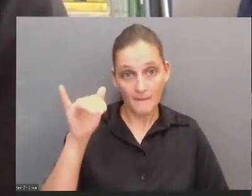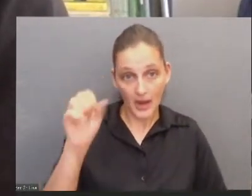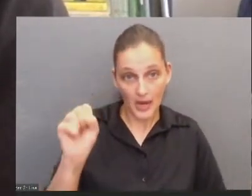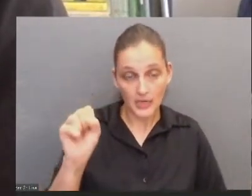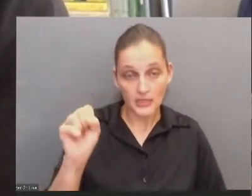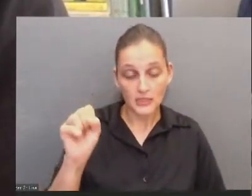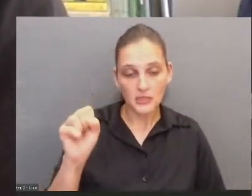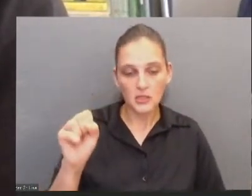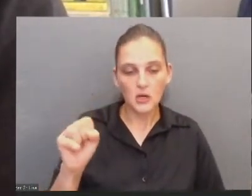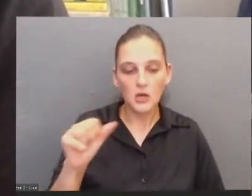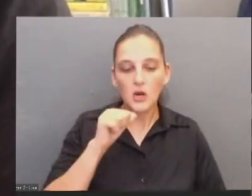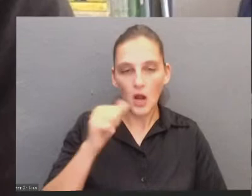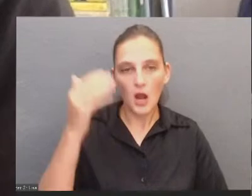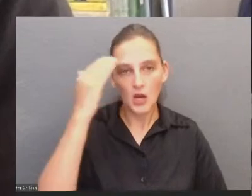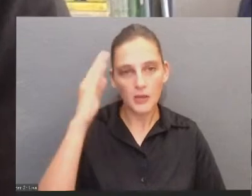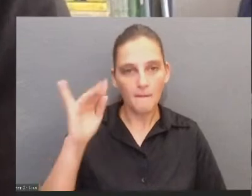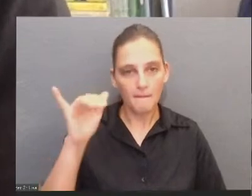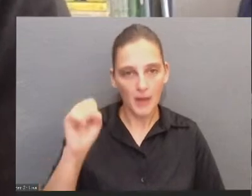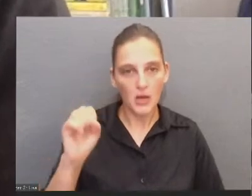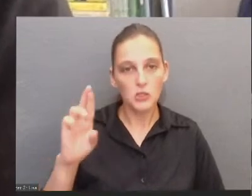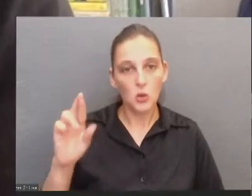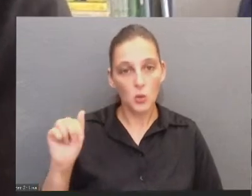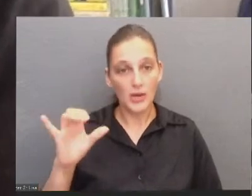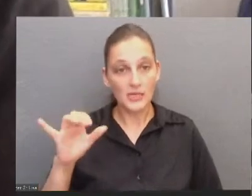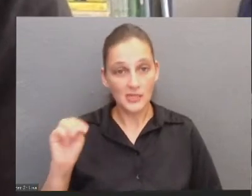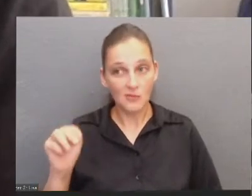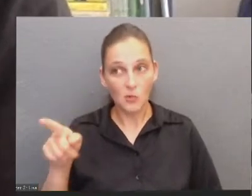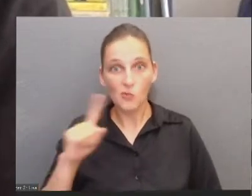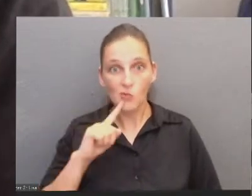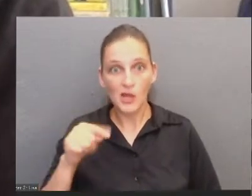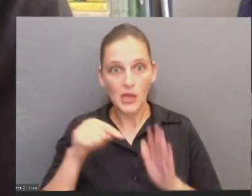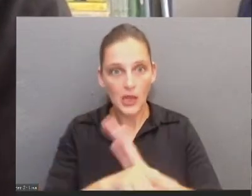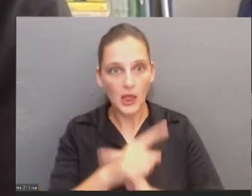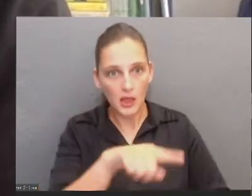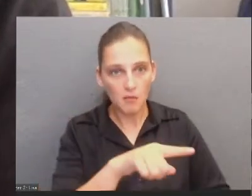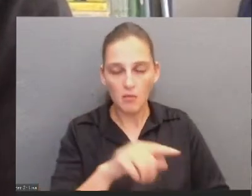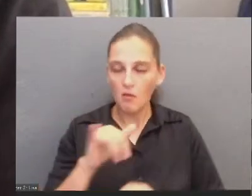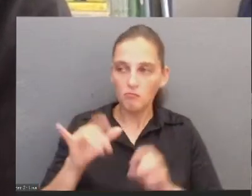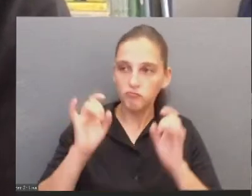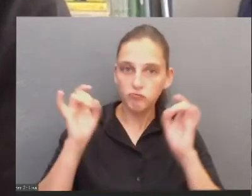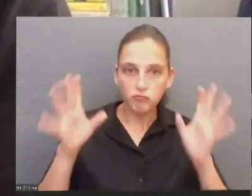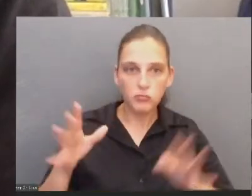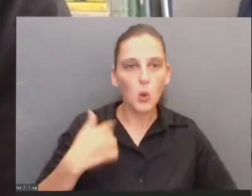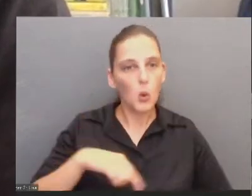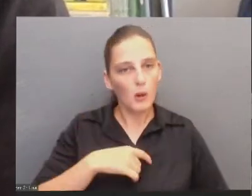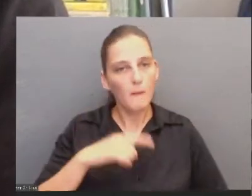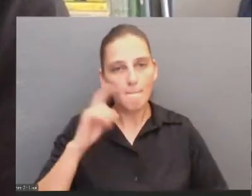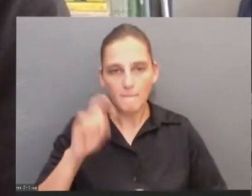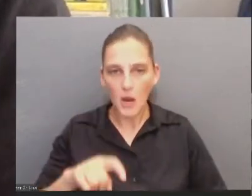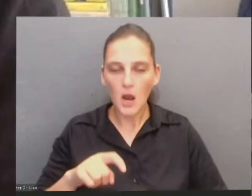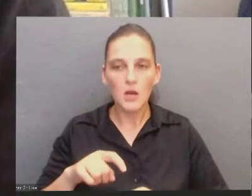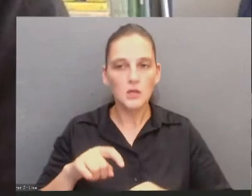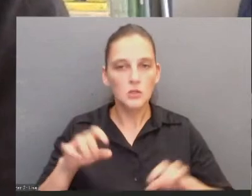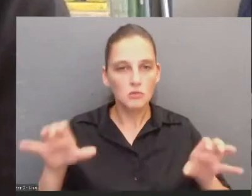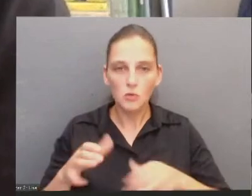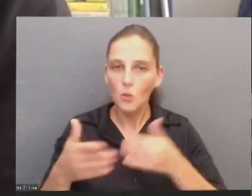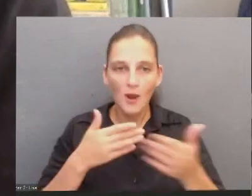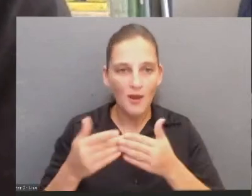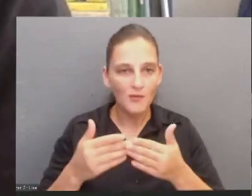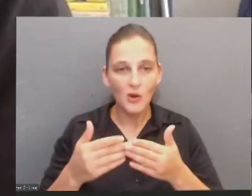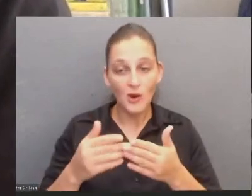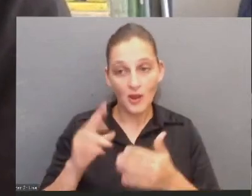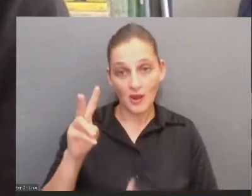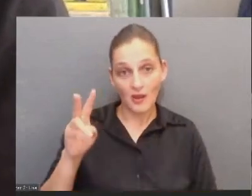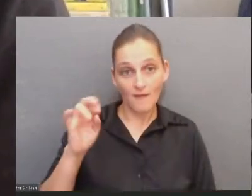unconscious bias is killing them. This is criminal. We must leverage existing post-viral disease knowledge and infrastructure,